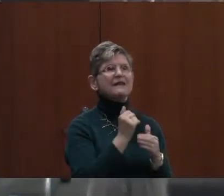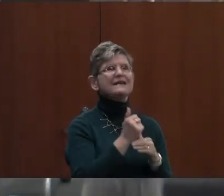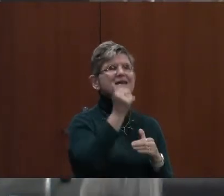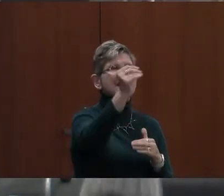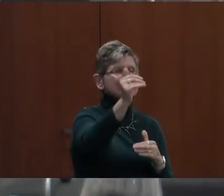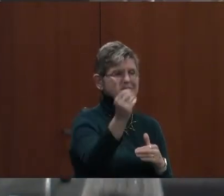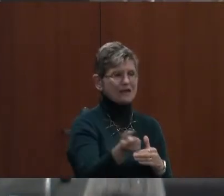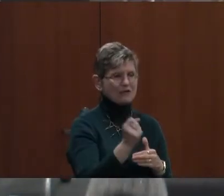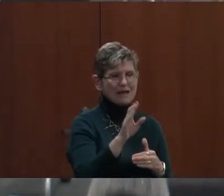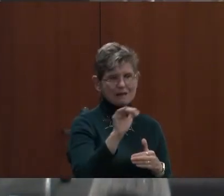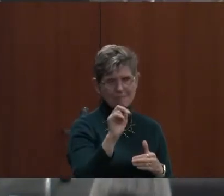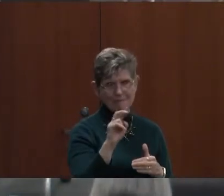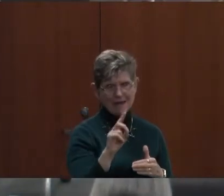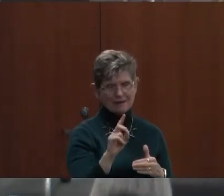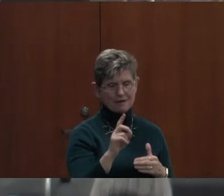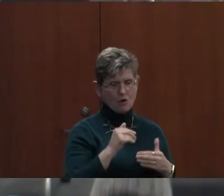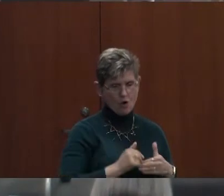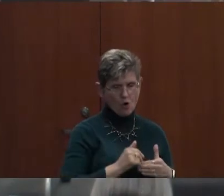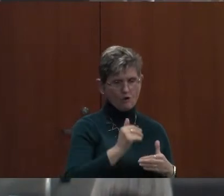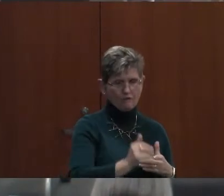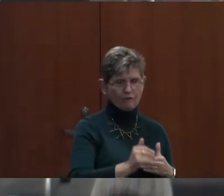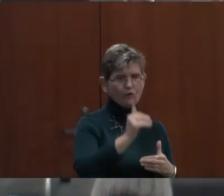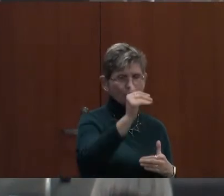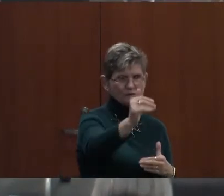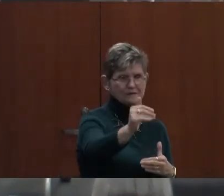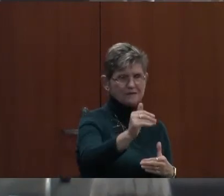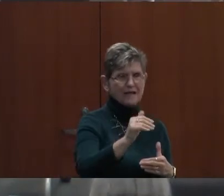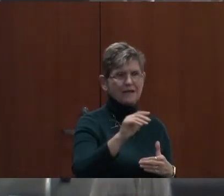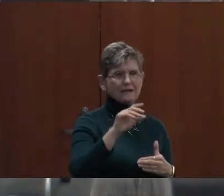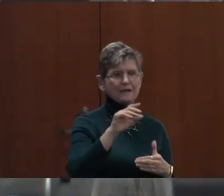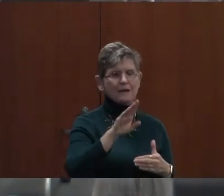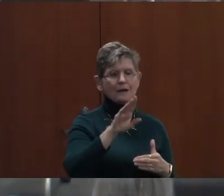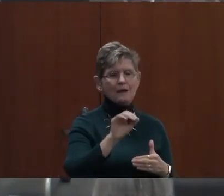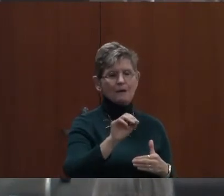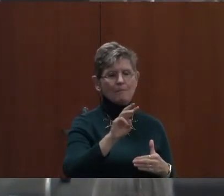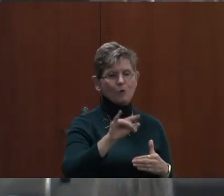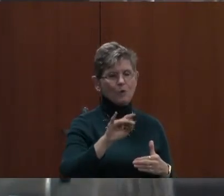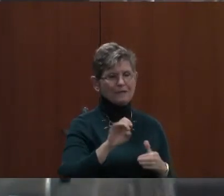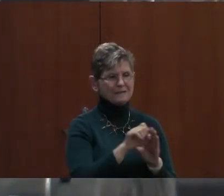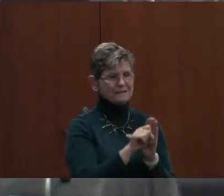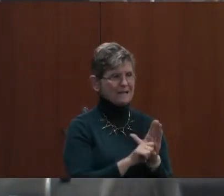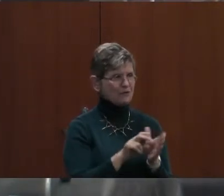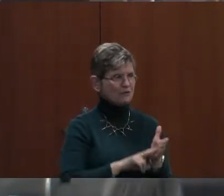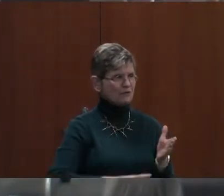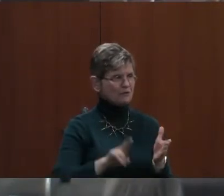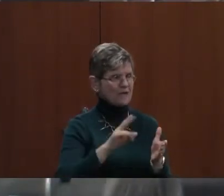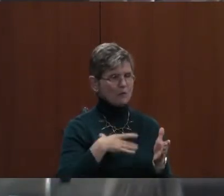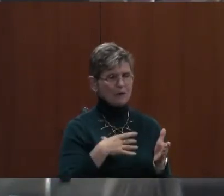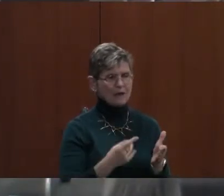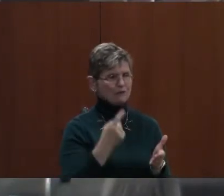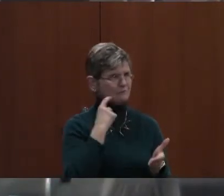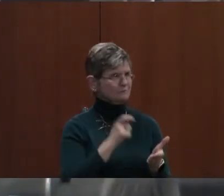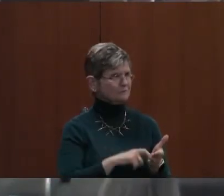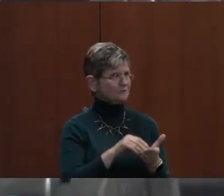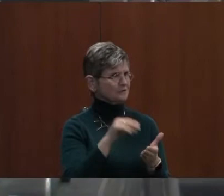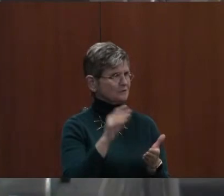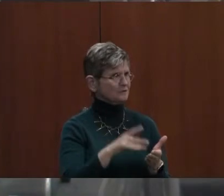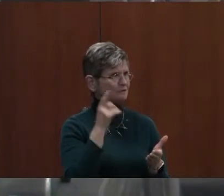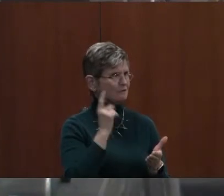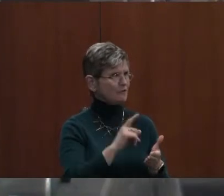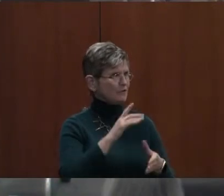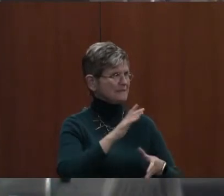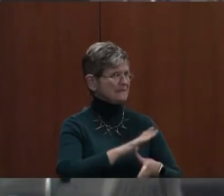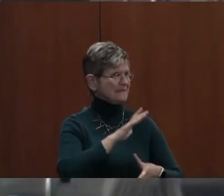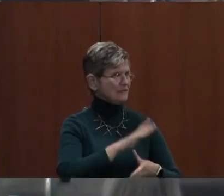band concert. All of those are at Bowie State University. And at this time, I'd like to recognize those students. For